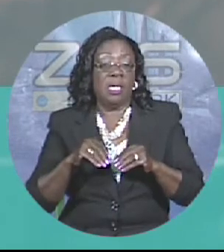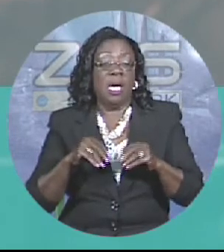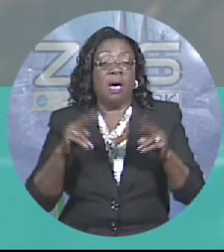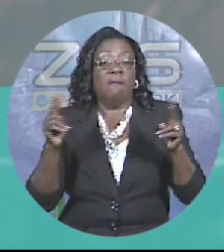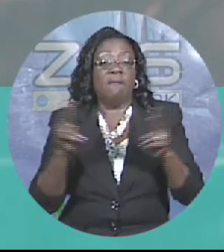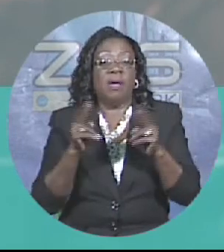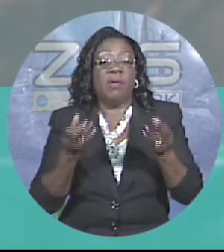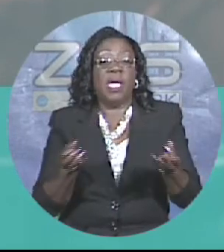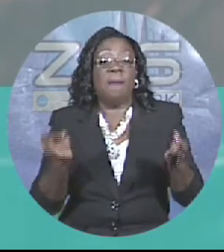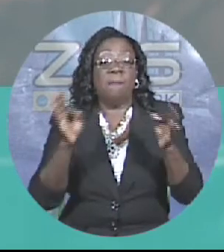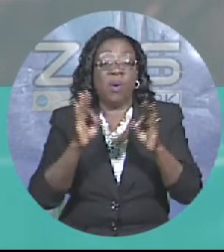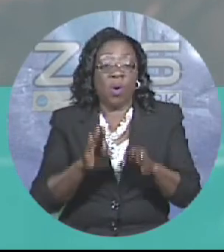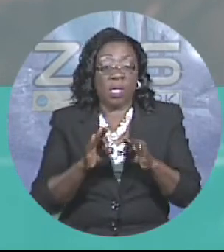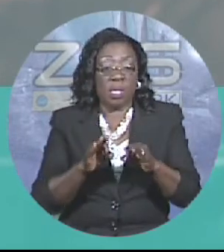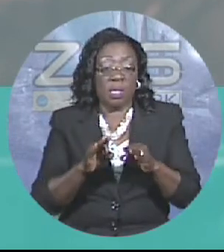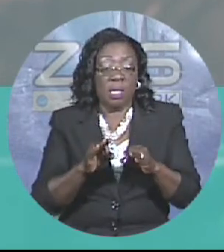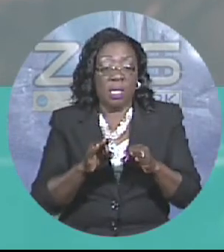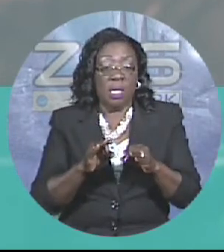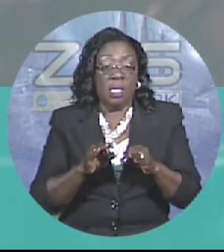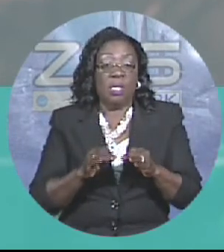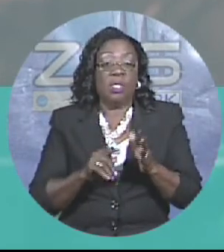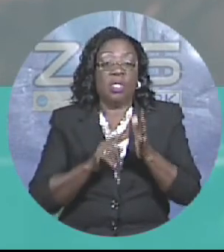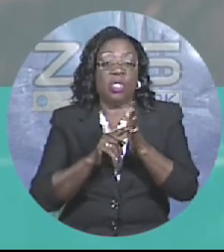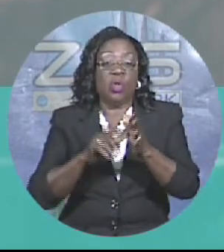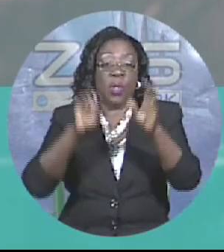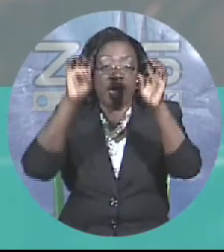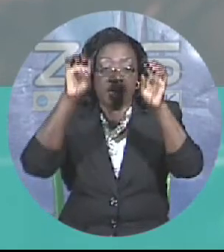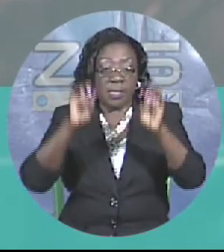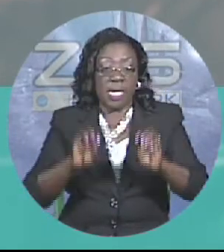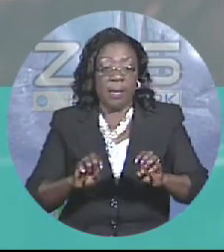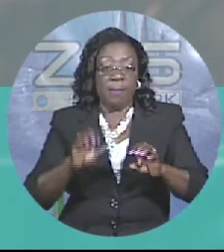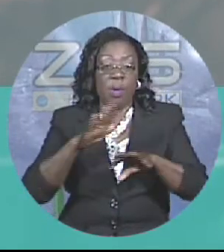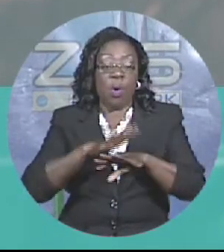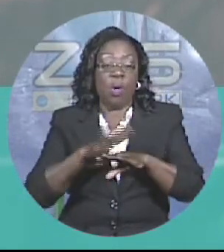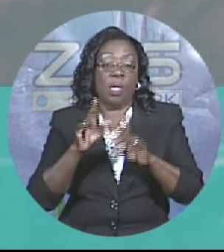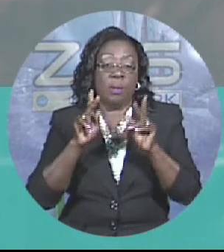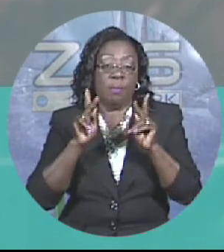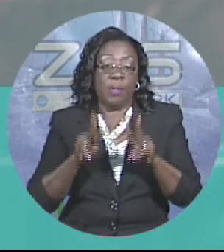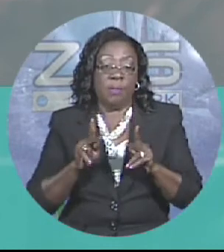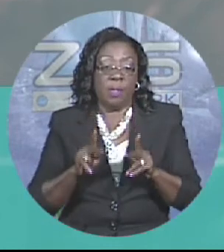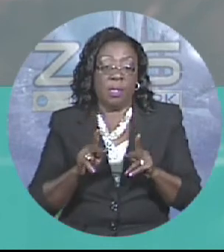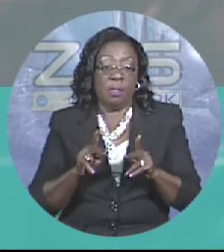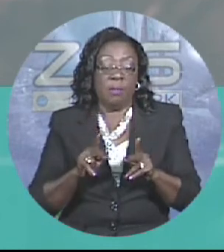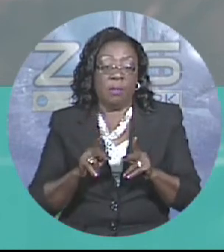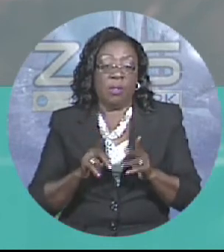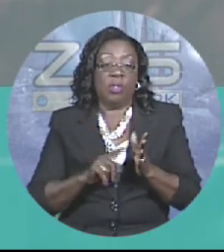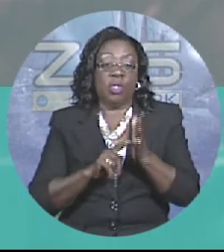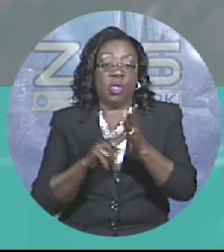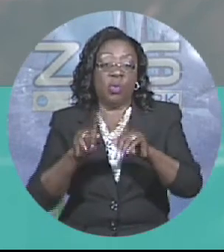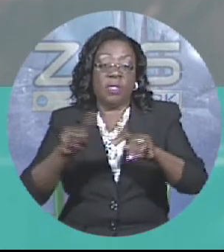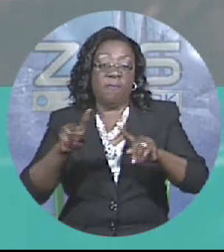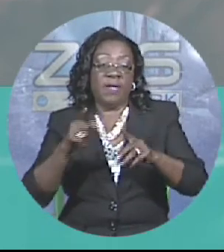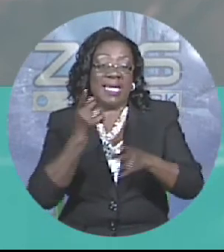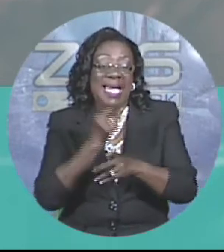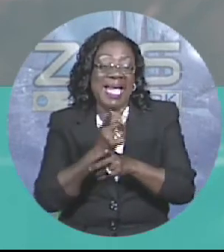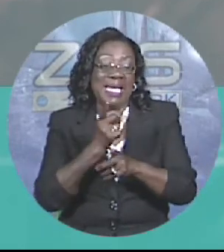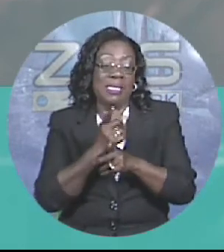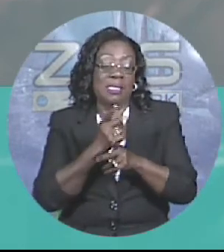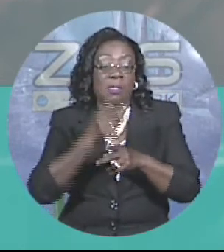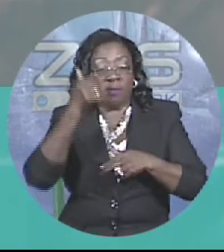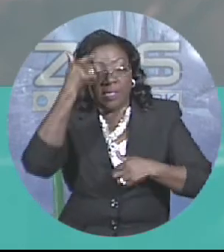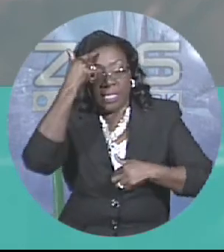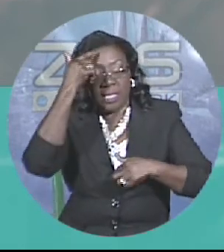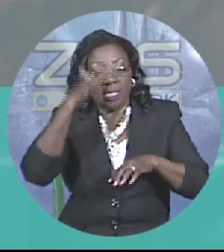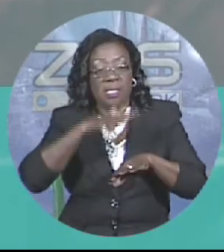vital for the diagnostic evaluation of people with various ailments like stroke,